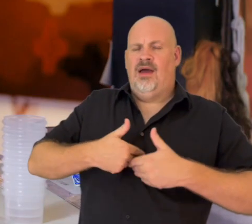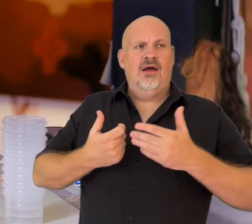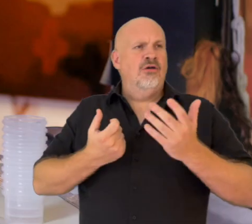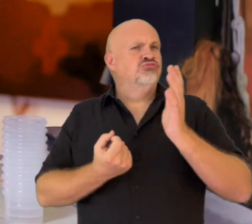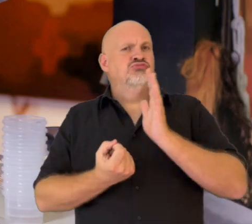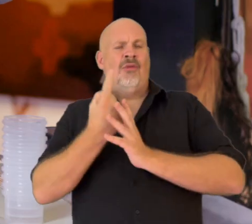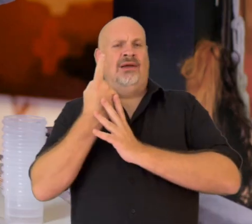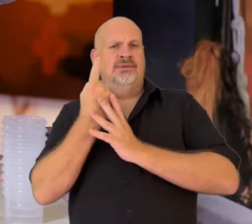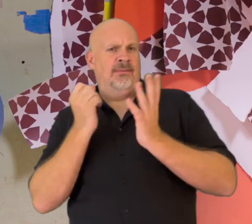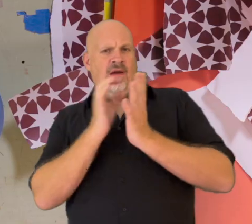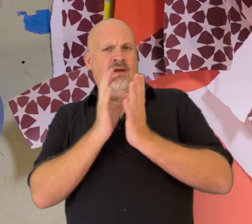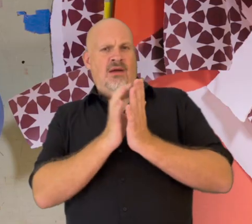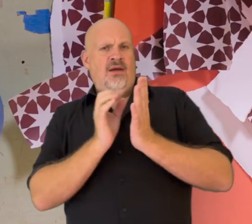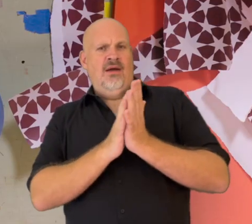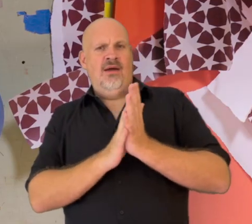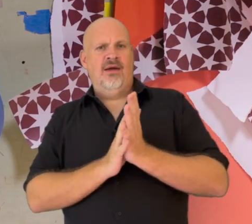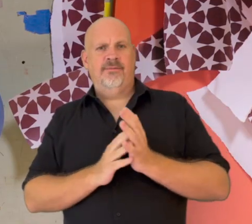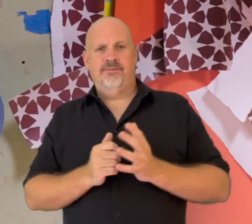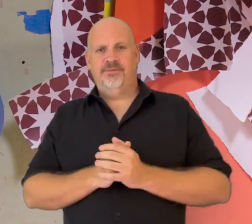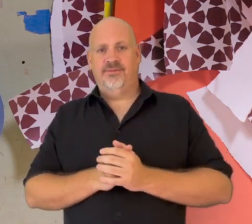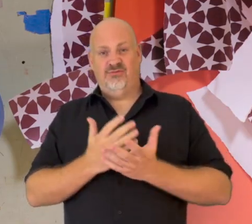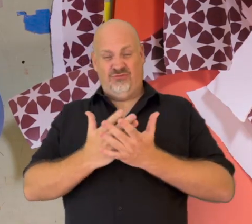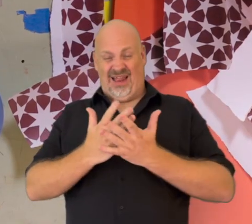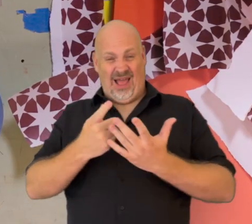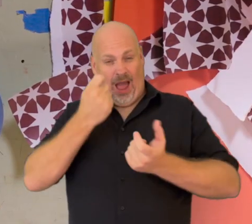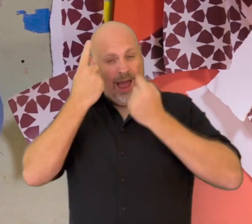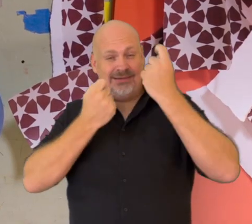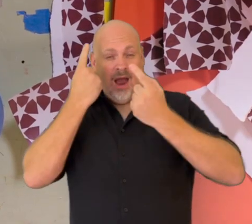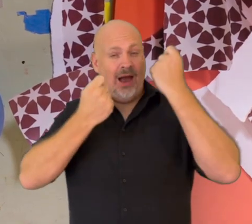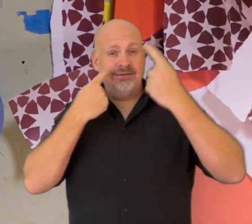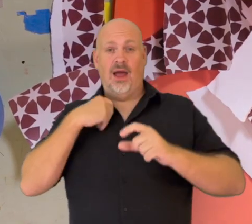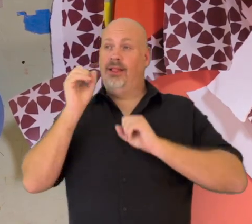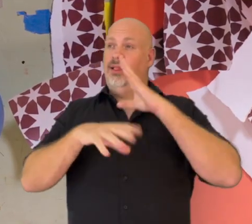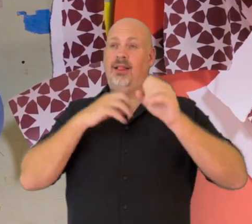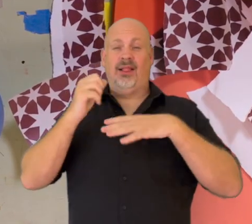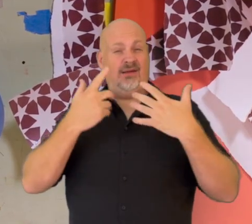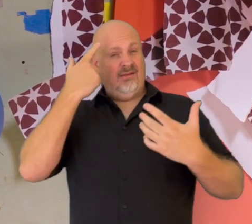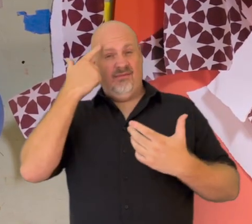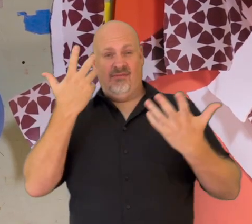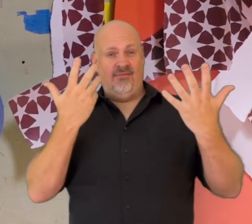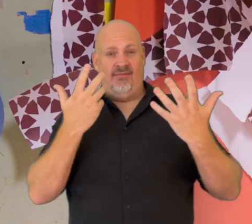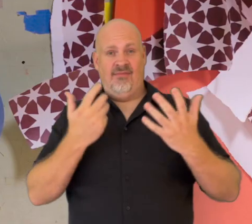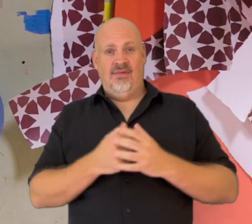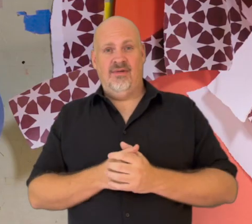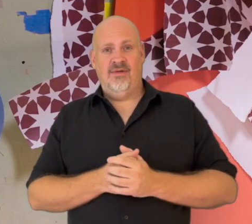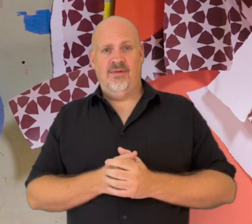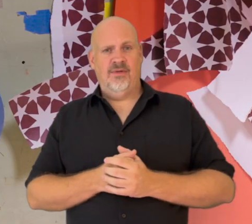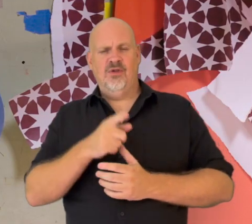But really, these are just ideas, very, very rough ideas. I don't think you should feel like you